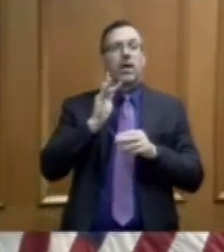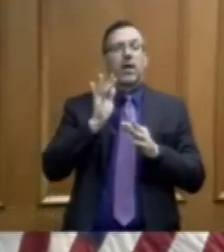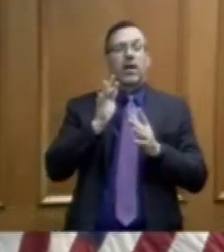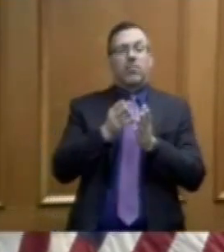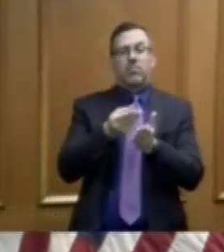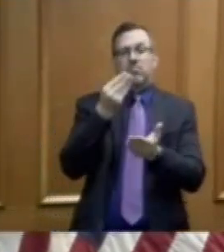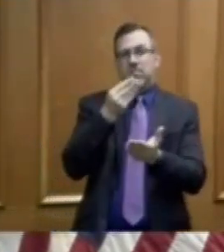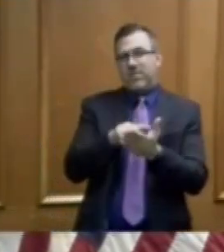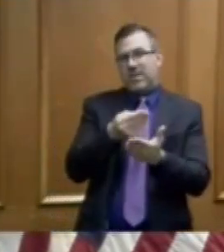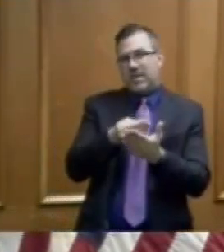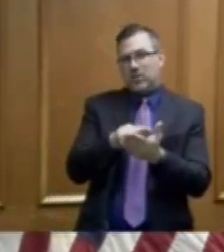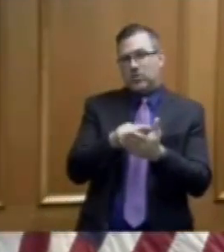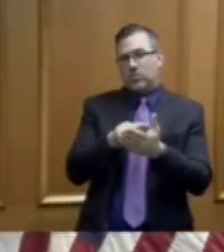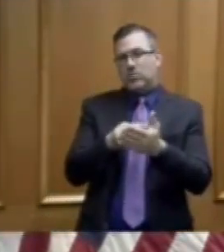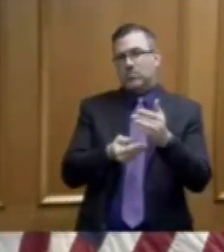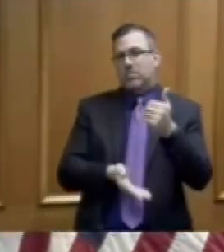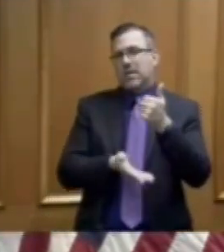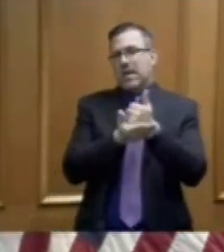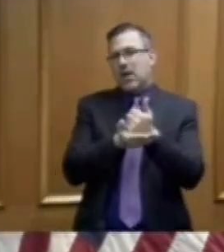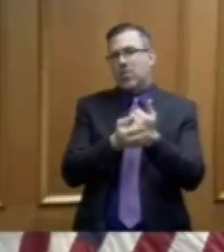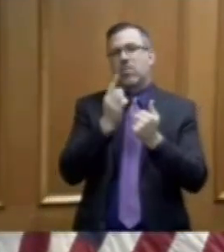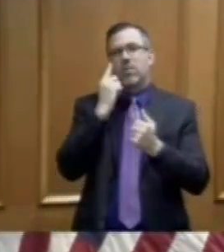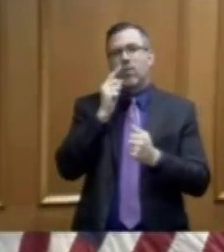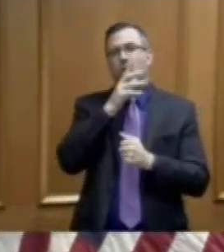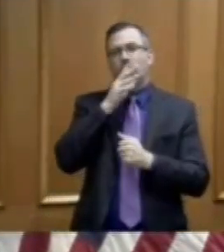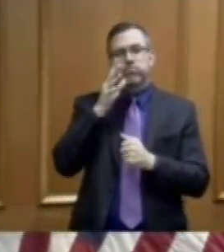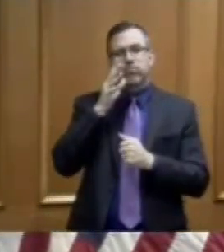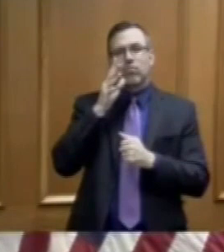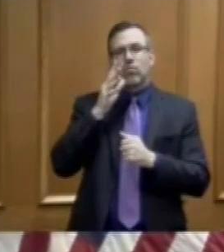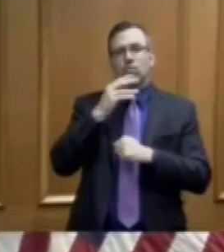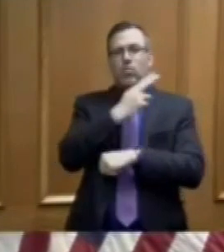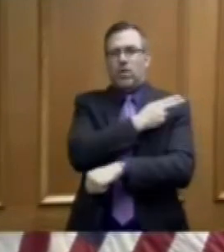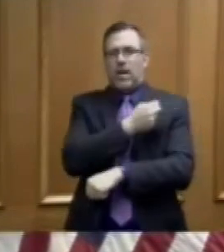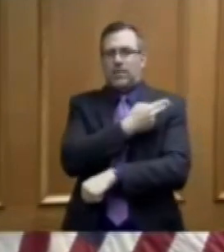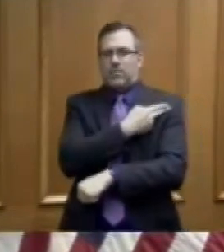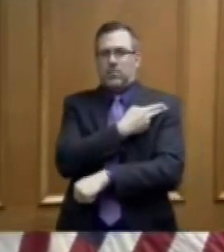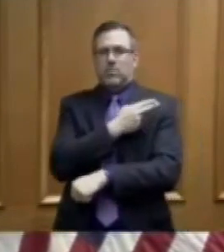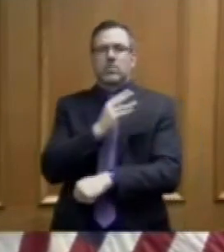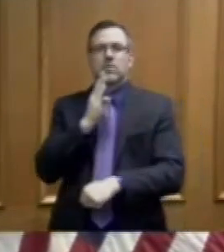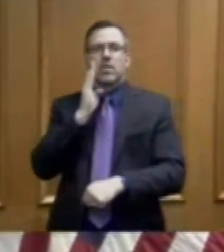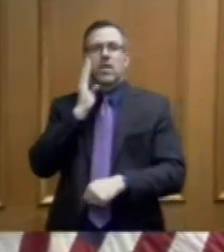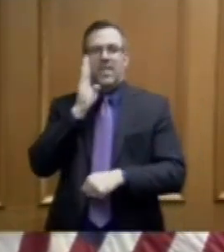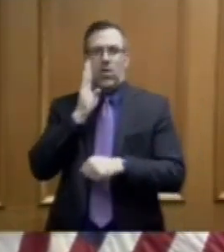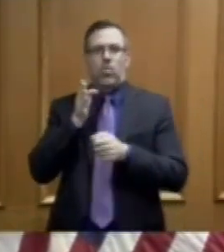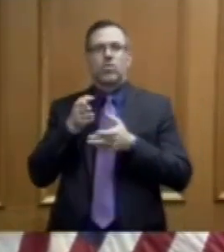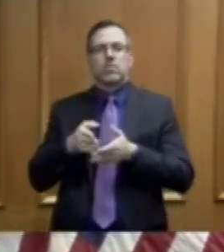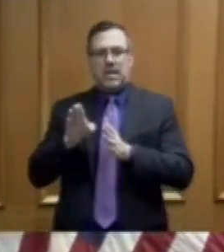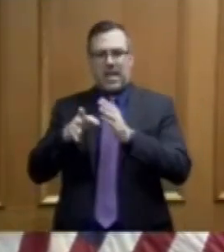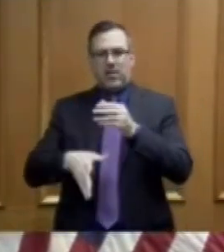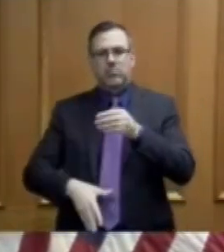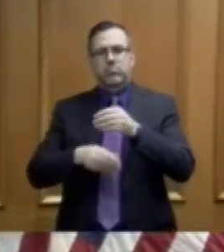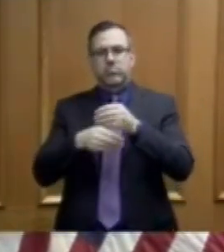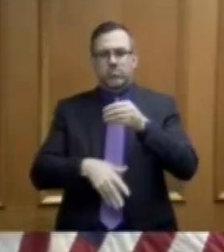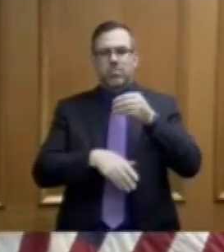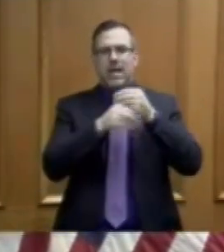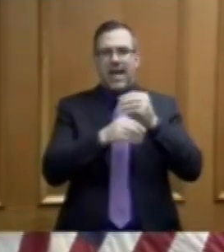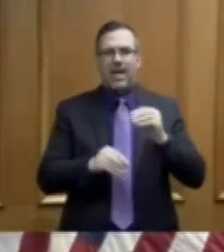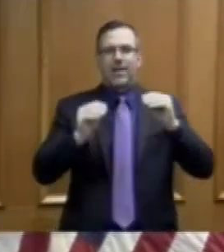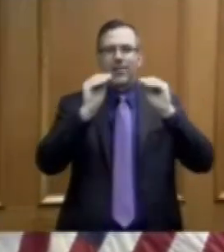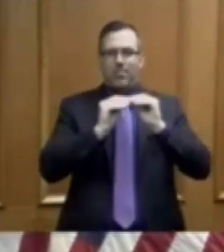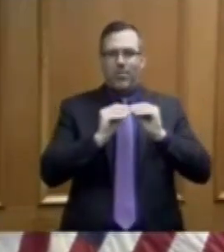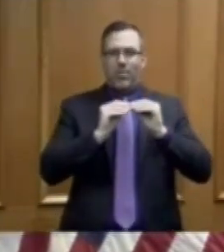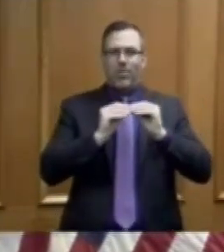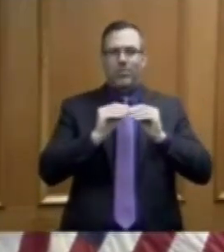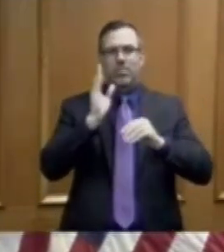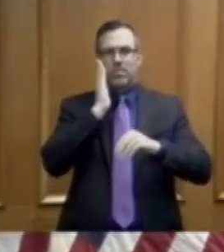some financial assistance for our rural hospitals that will bring on extra capacity in each of those rural hospitals as